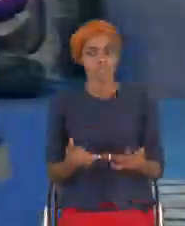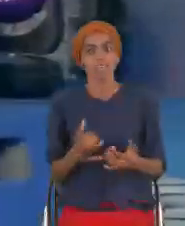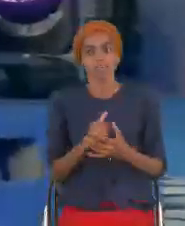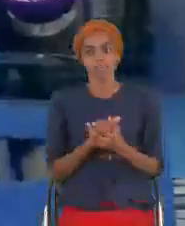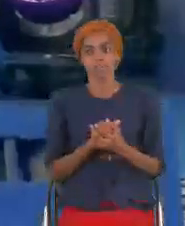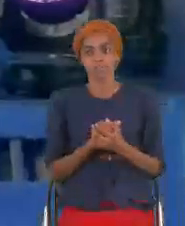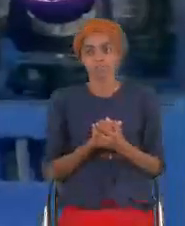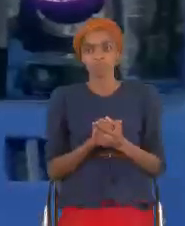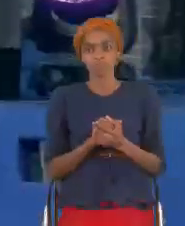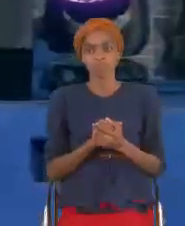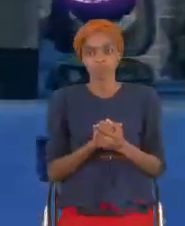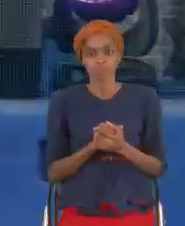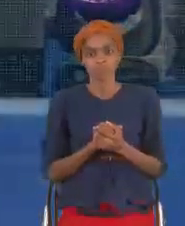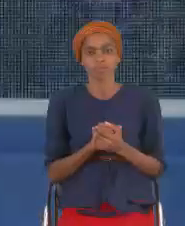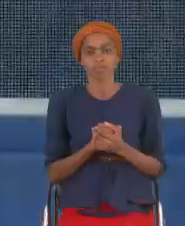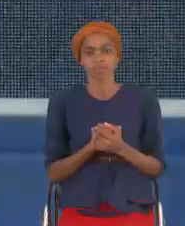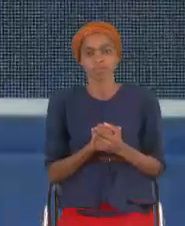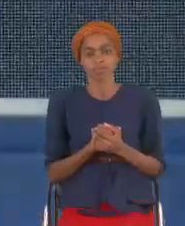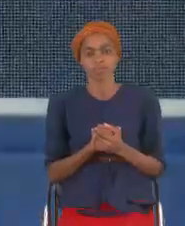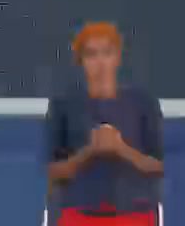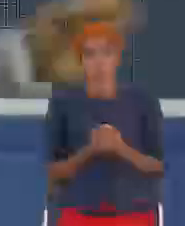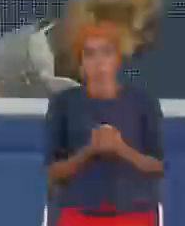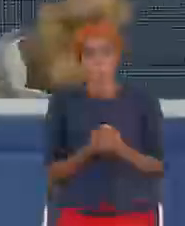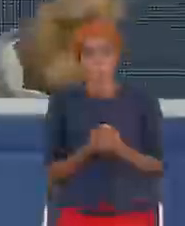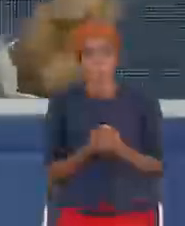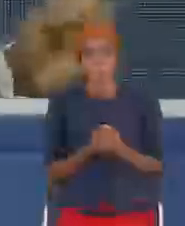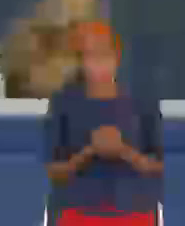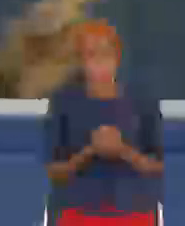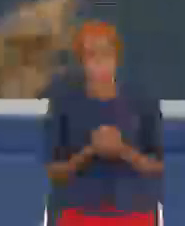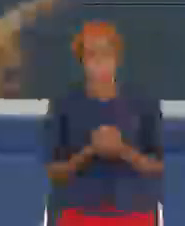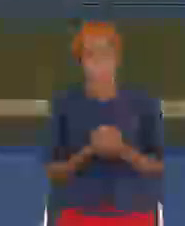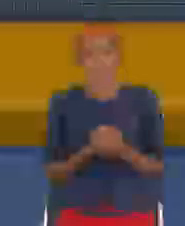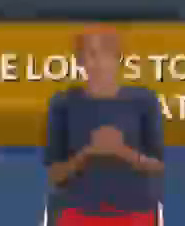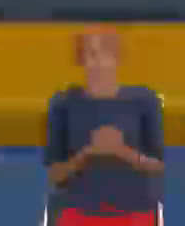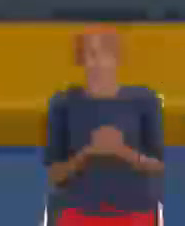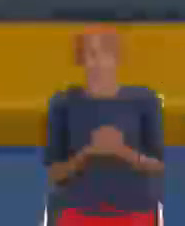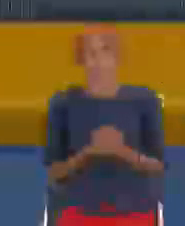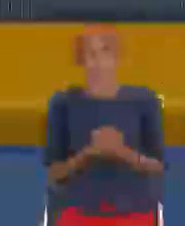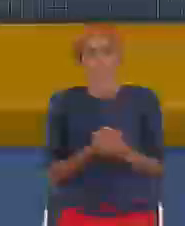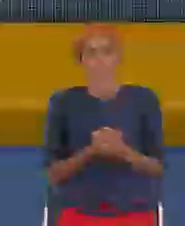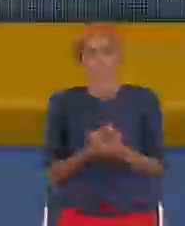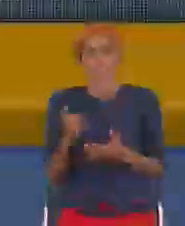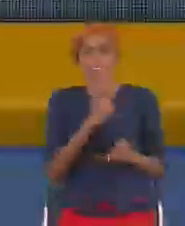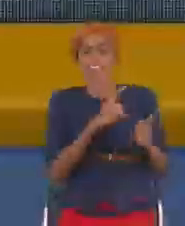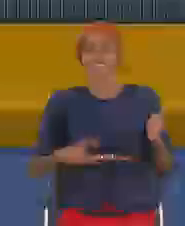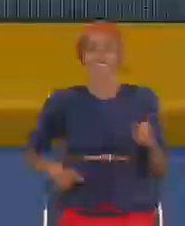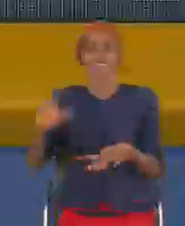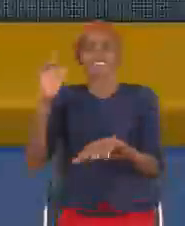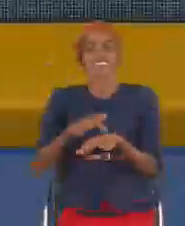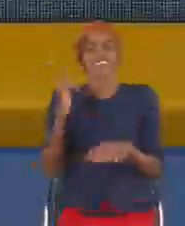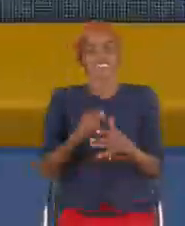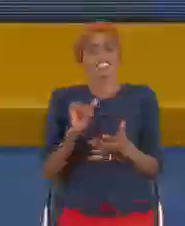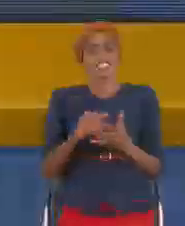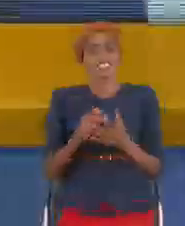two is the Lord's touch that cures great diseases. The Lord's touch. Look